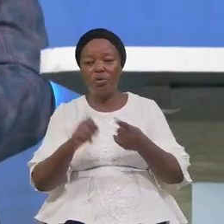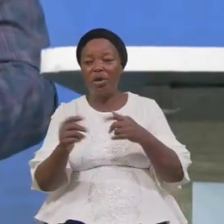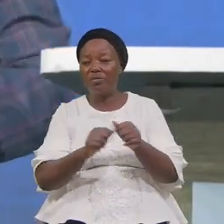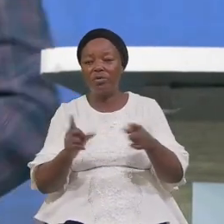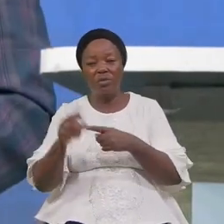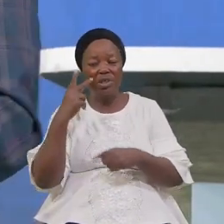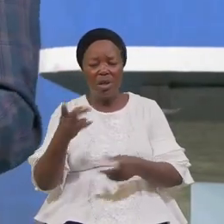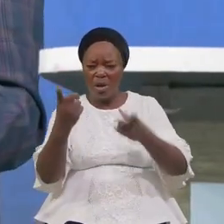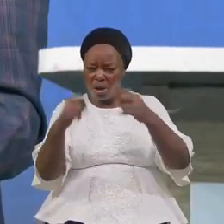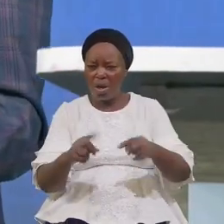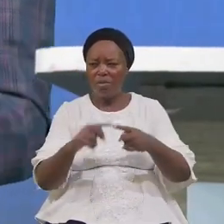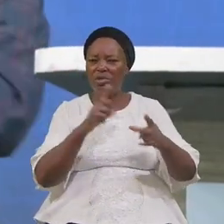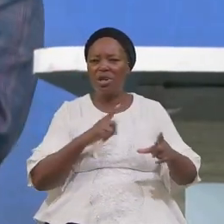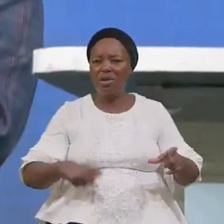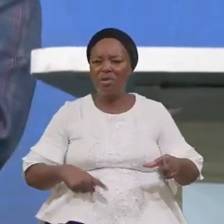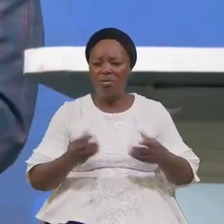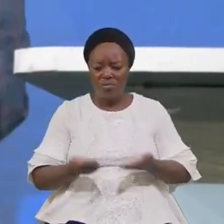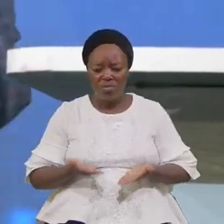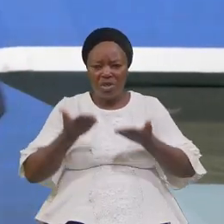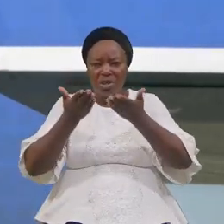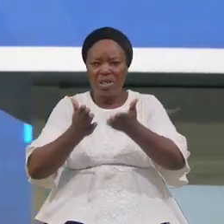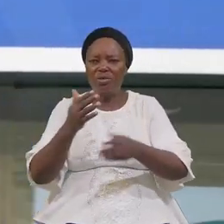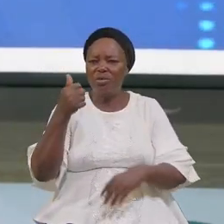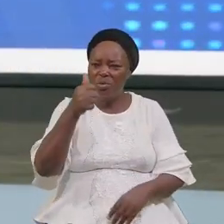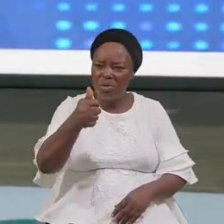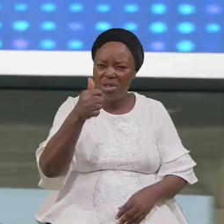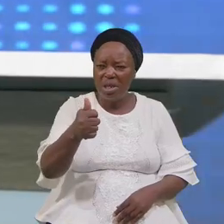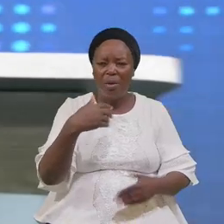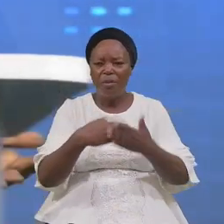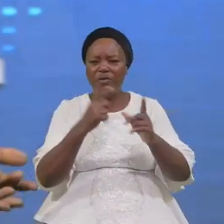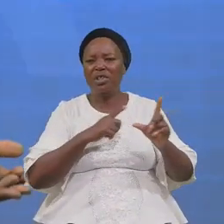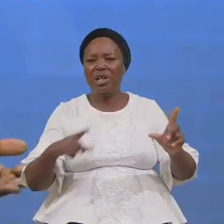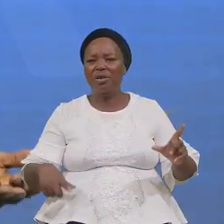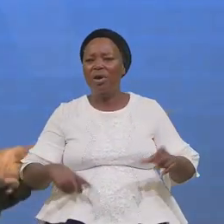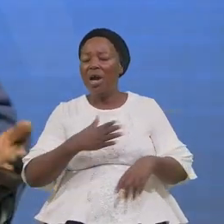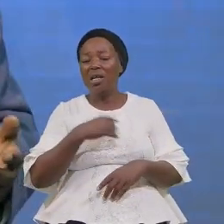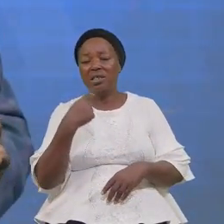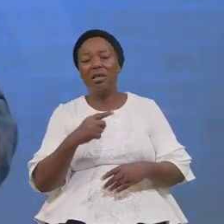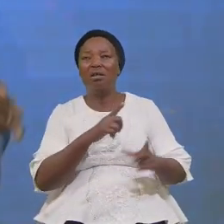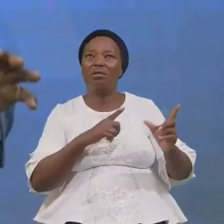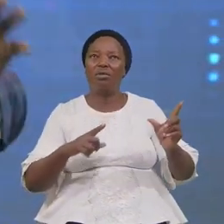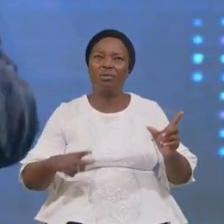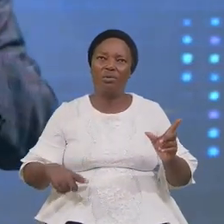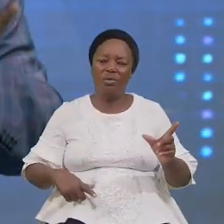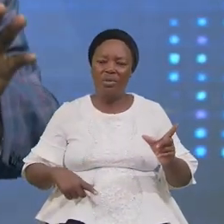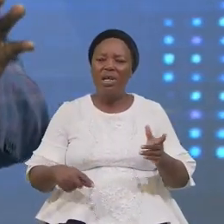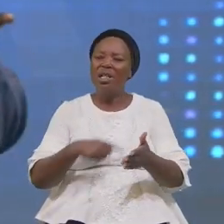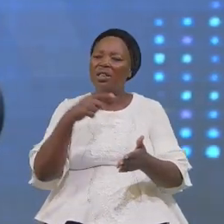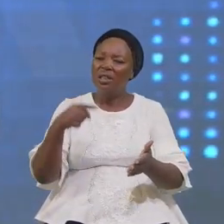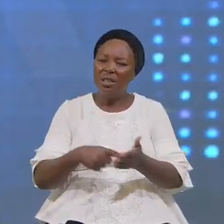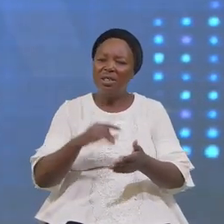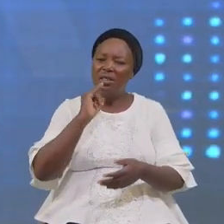the Lord. Present yourself before the Lord and say, Lord, this is my